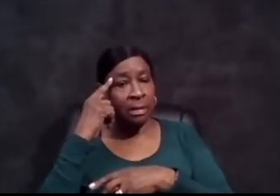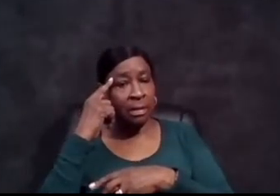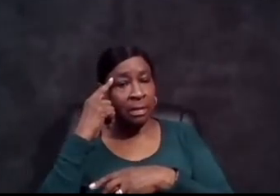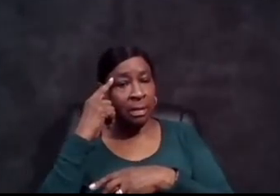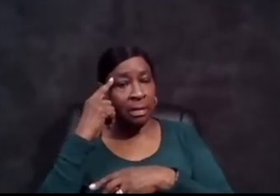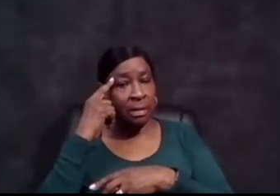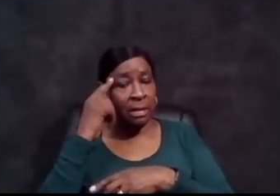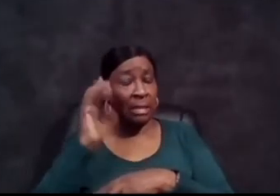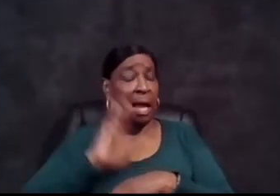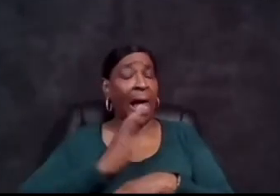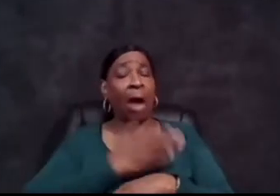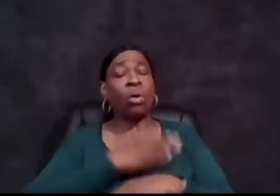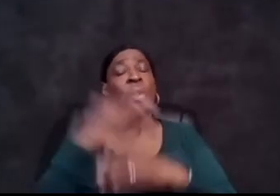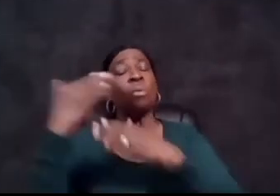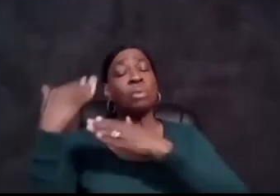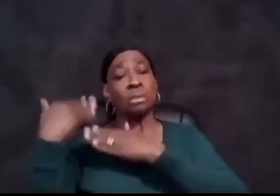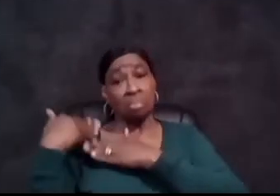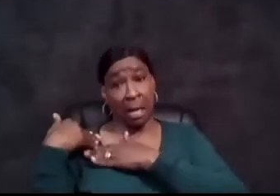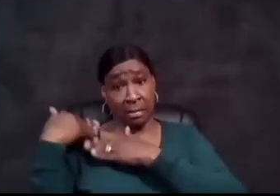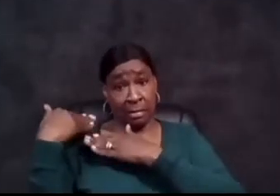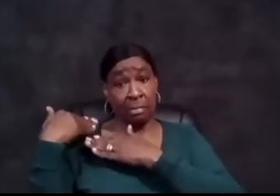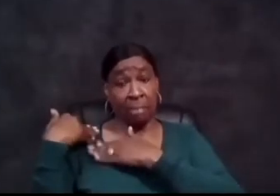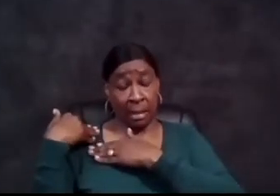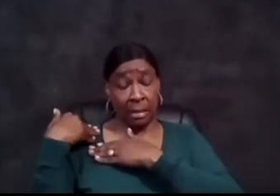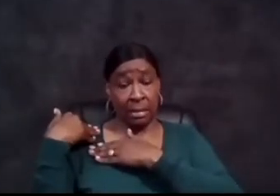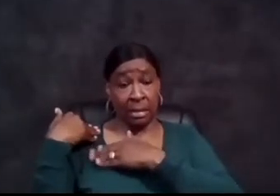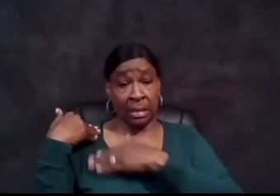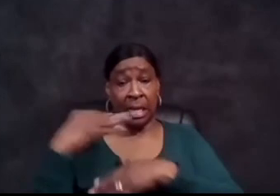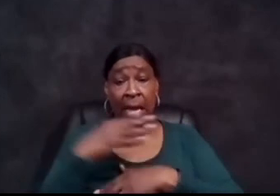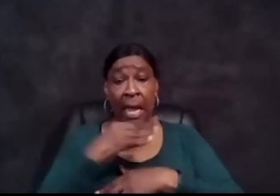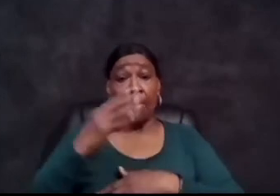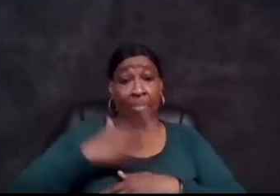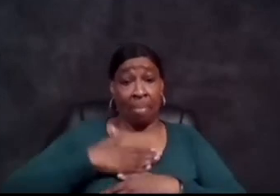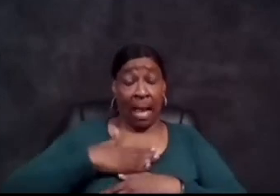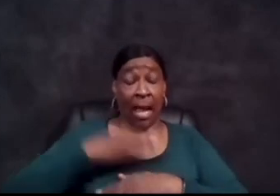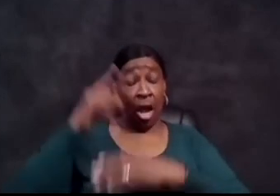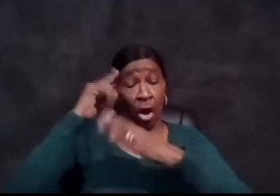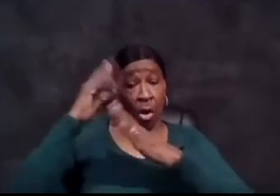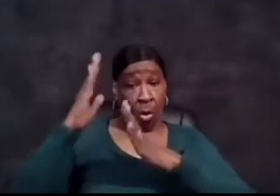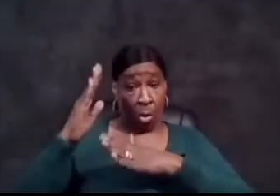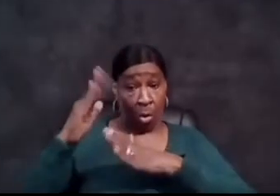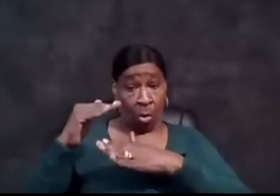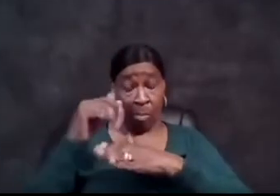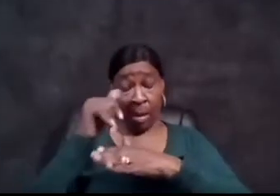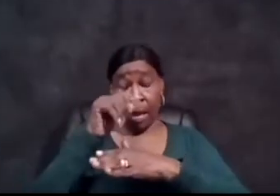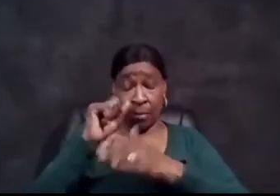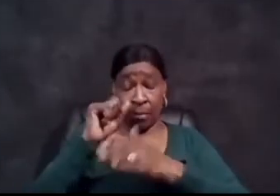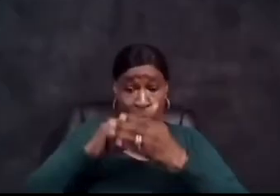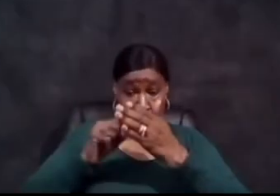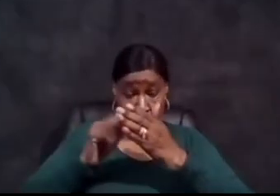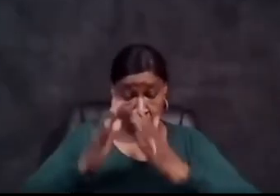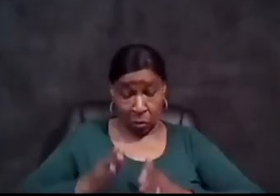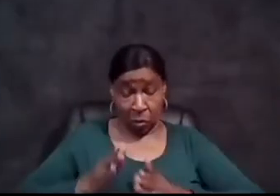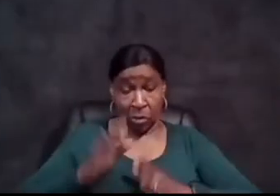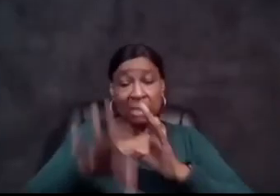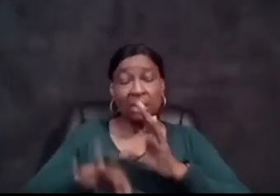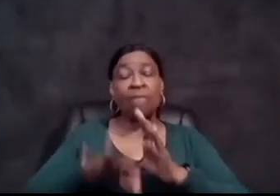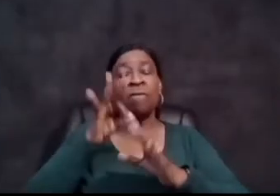it's our responsibility, and always my hope as a scholar to find